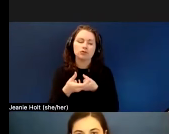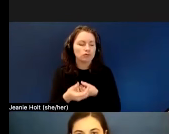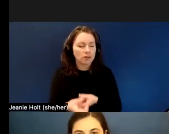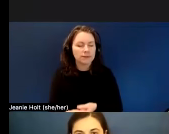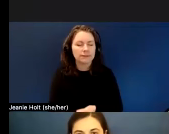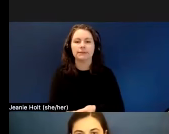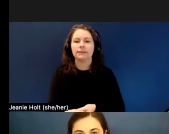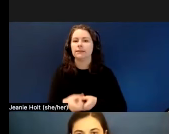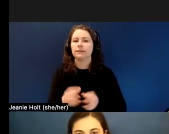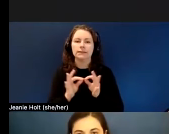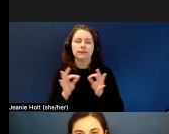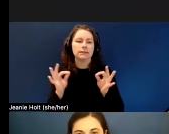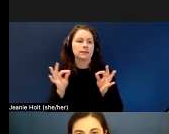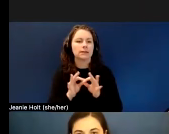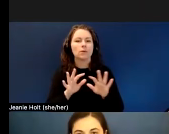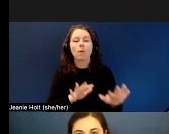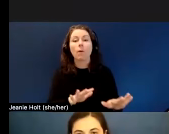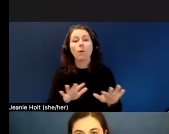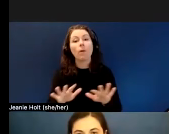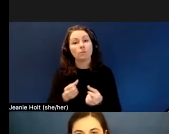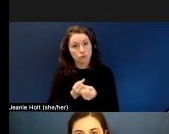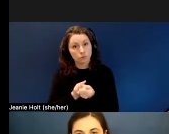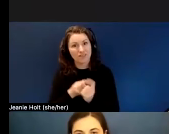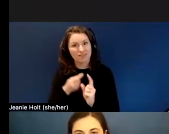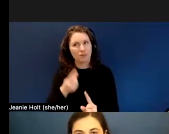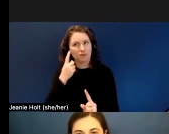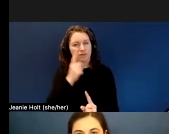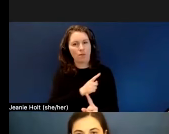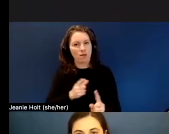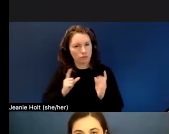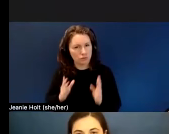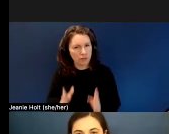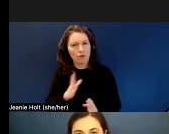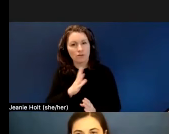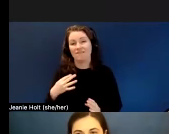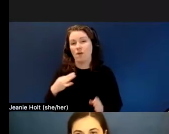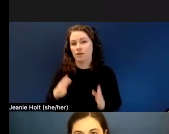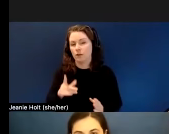and calm sense of support, especially for legislators and volunteers that are looking